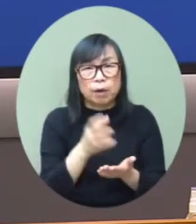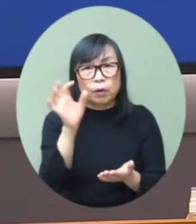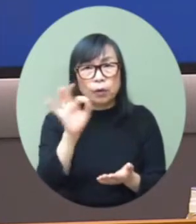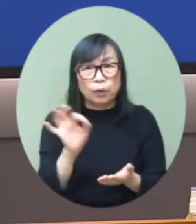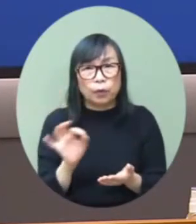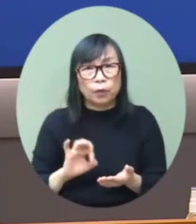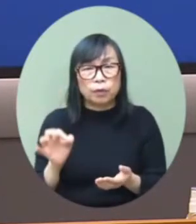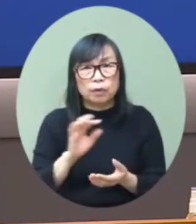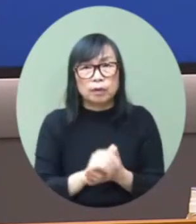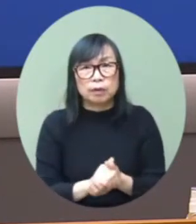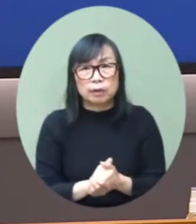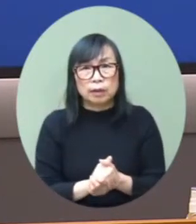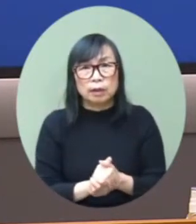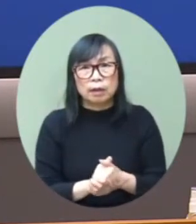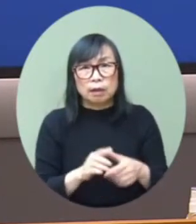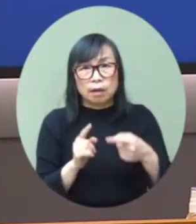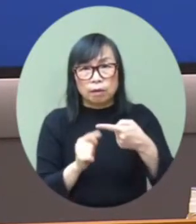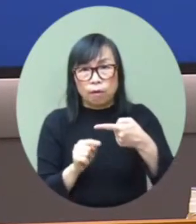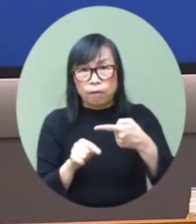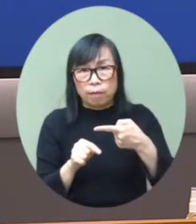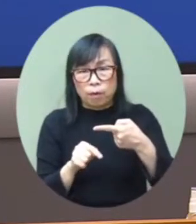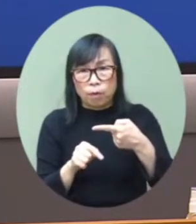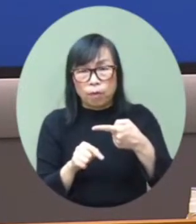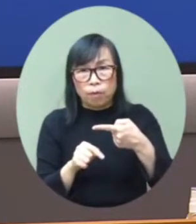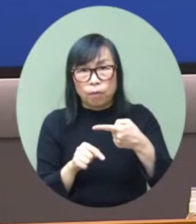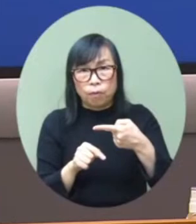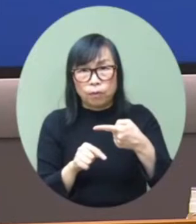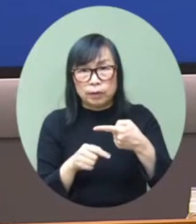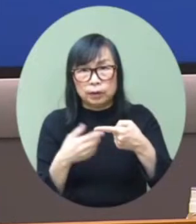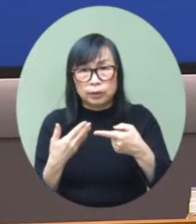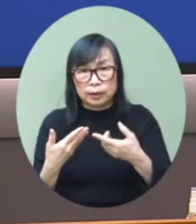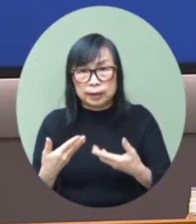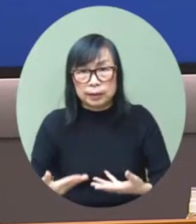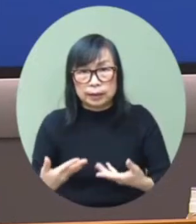with the mortality rate, that the